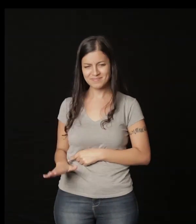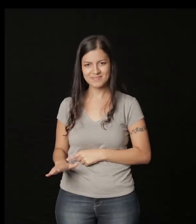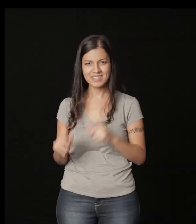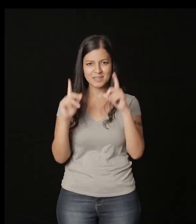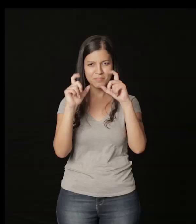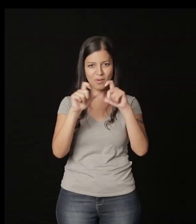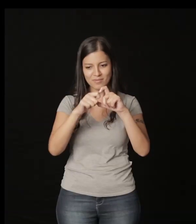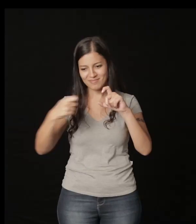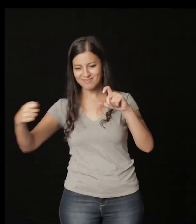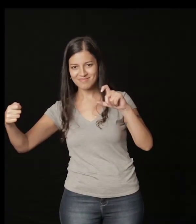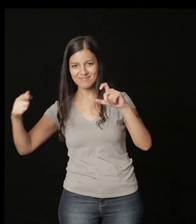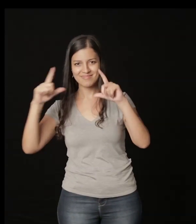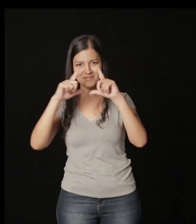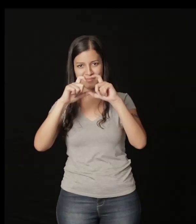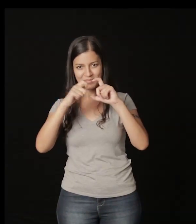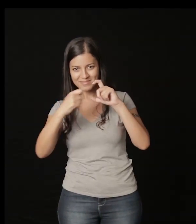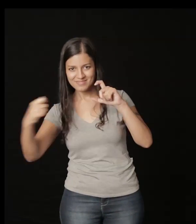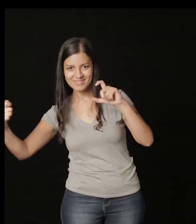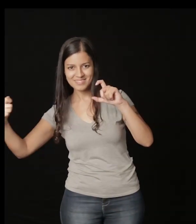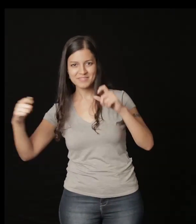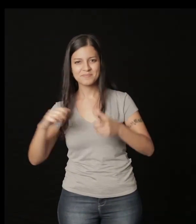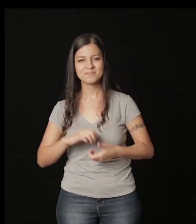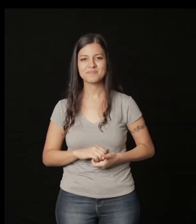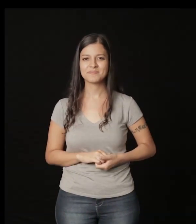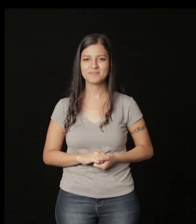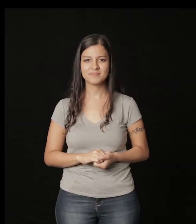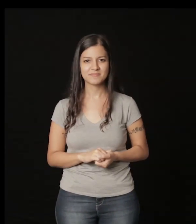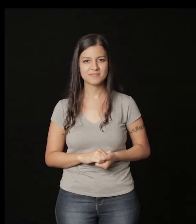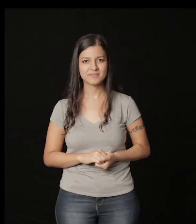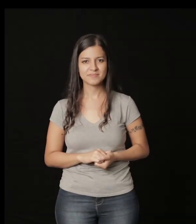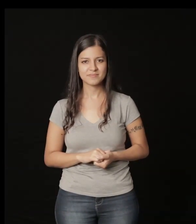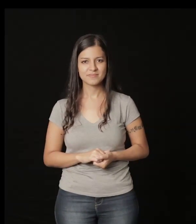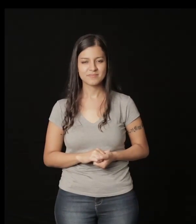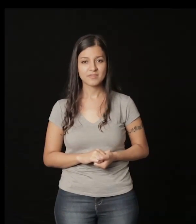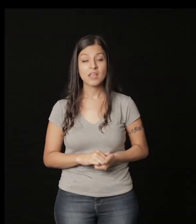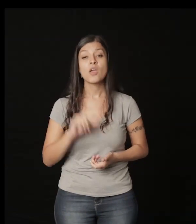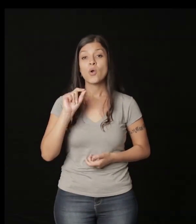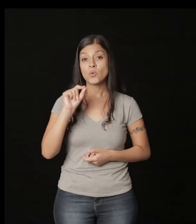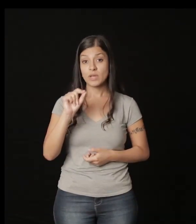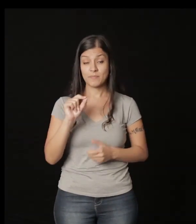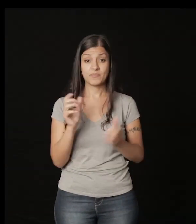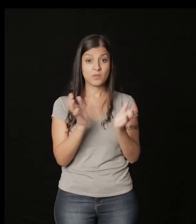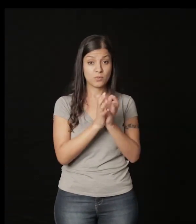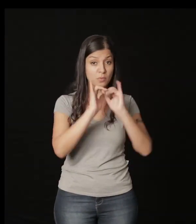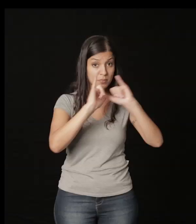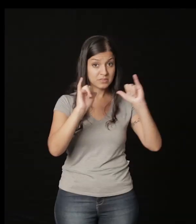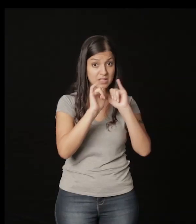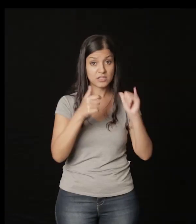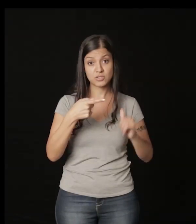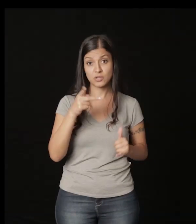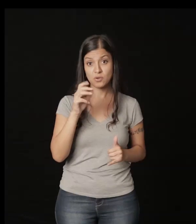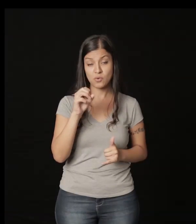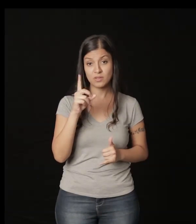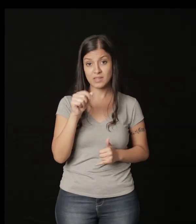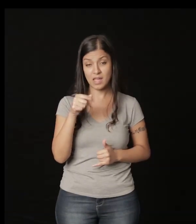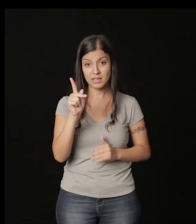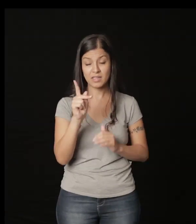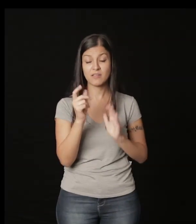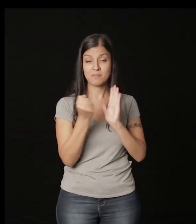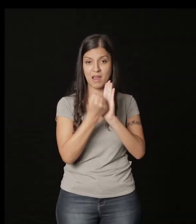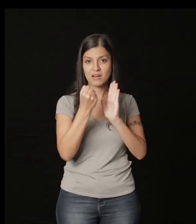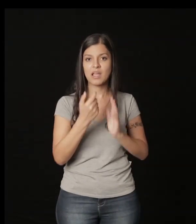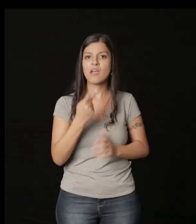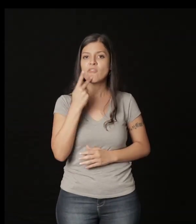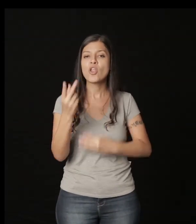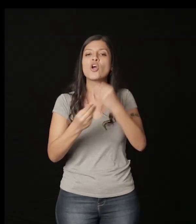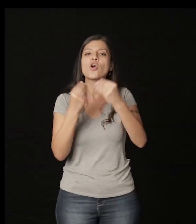film like we used on holiday when I was a kid, and interestingly, the The Kodak advertising department came